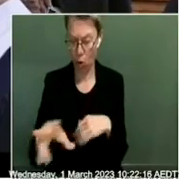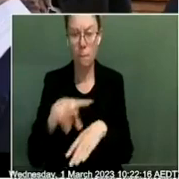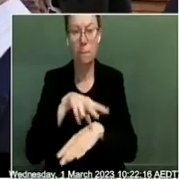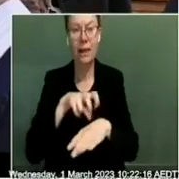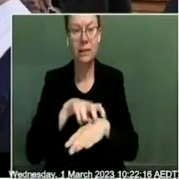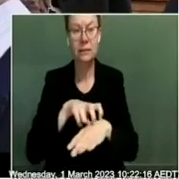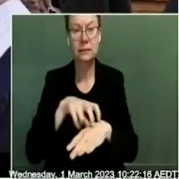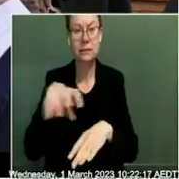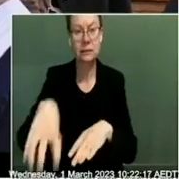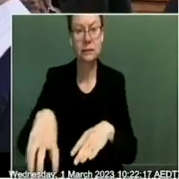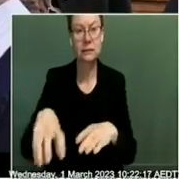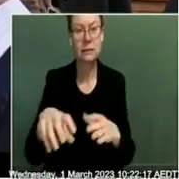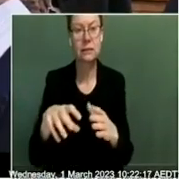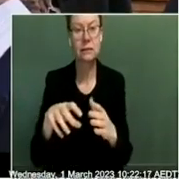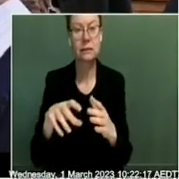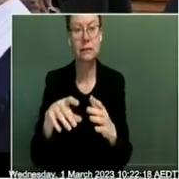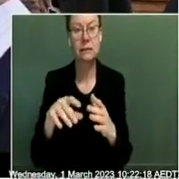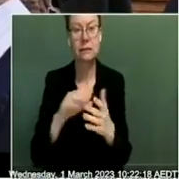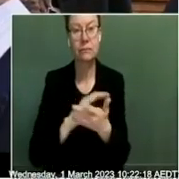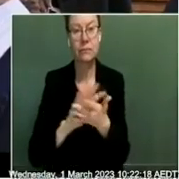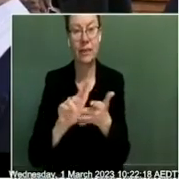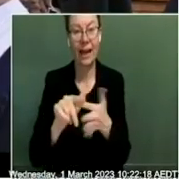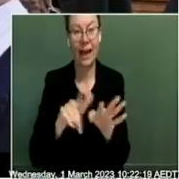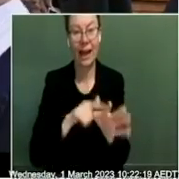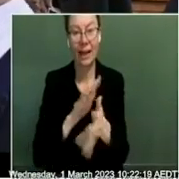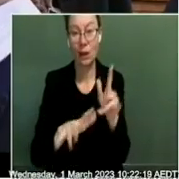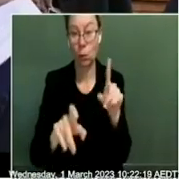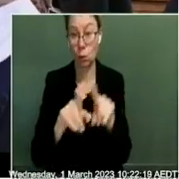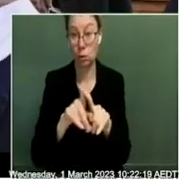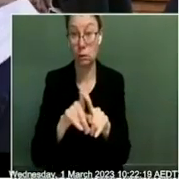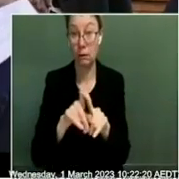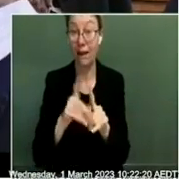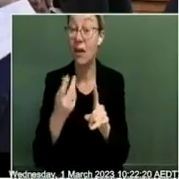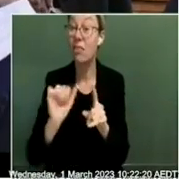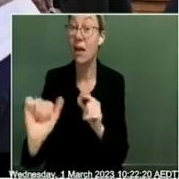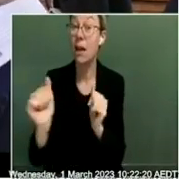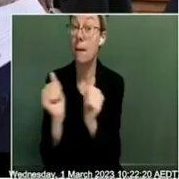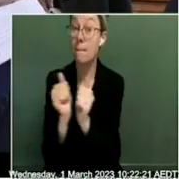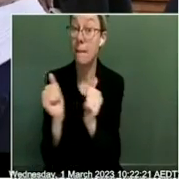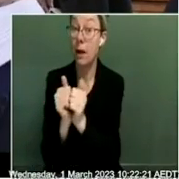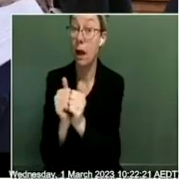there's a police record that we've given to Yoorrook that records